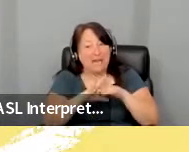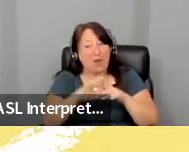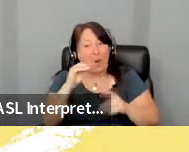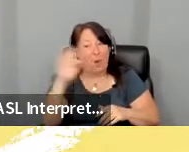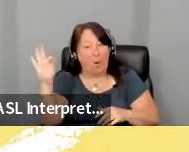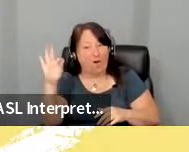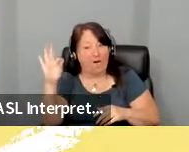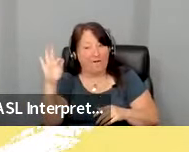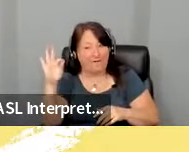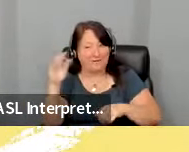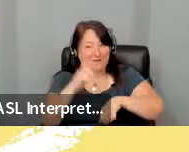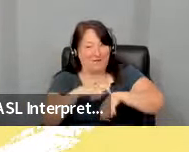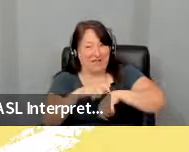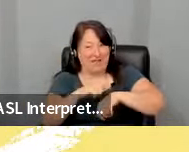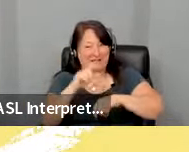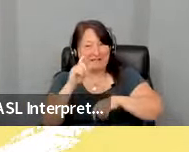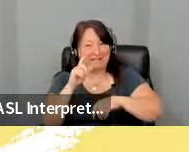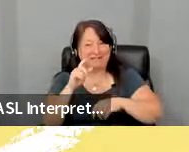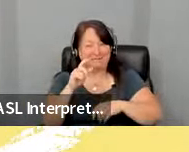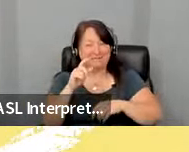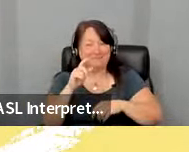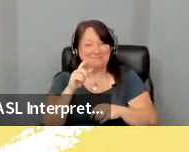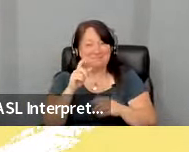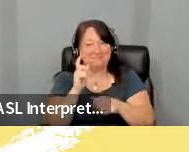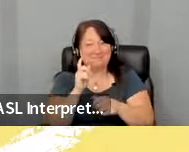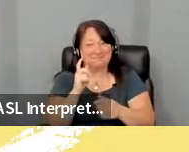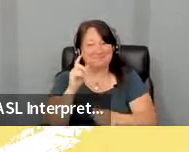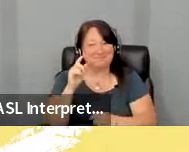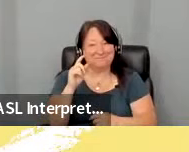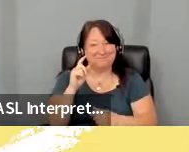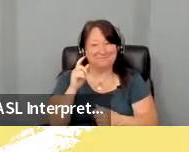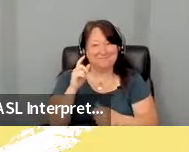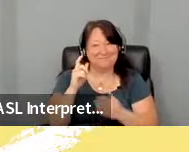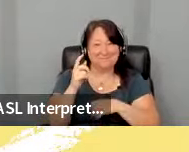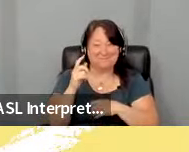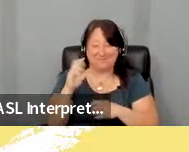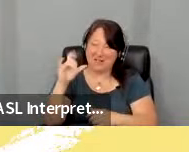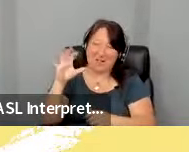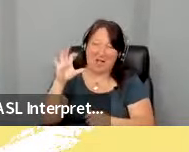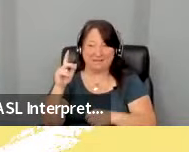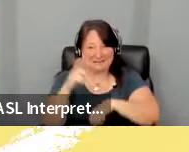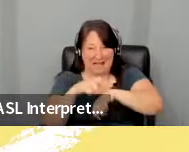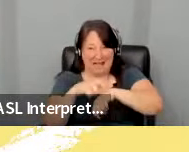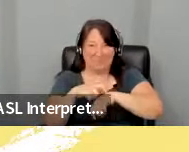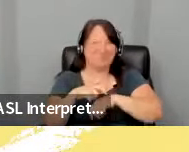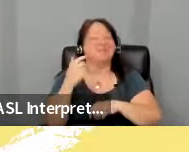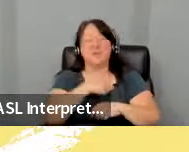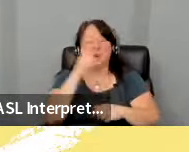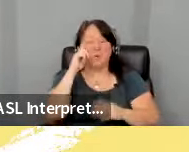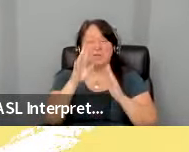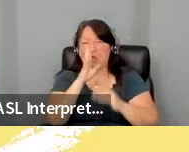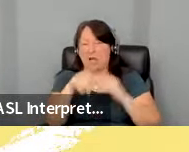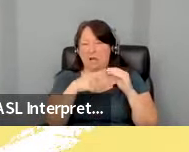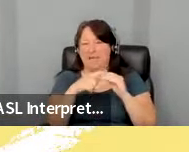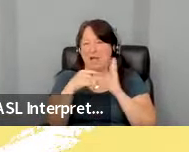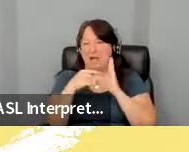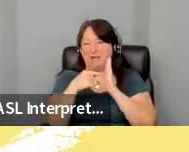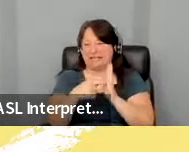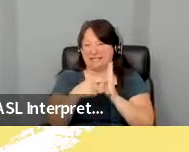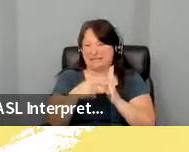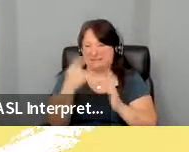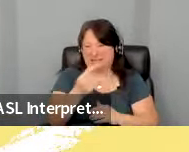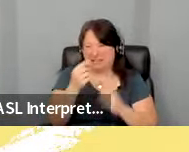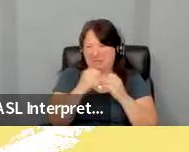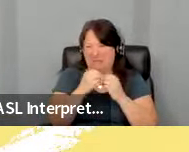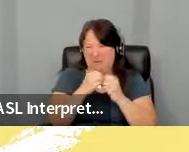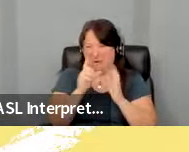on your Exhibit G that you were in a break that time. I think we have some questions about timesheets later, so we'll talk about the Exhibit G a little more as we go on with this